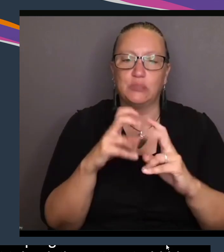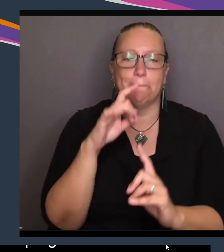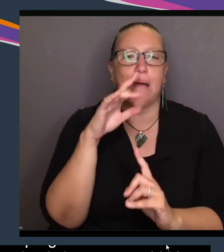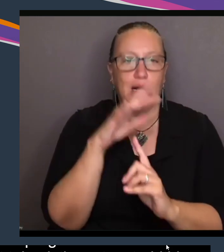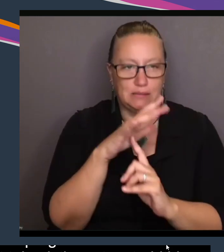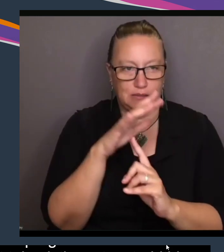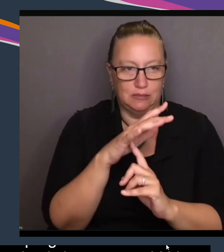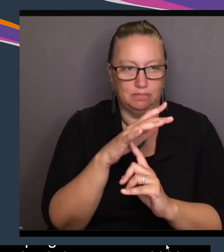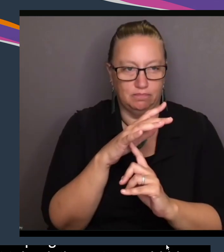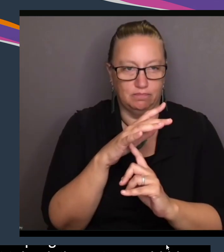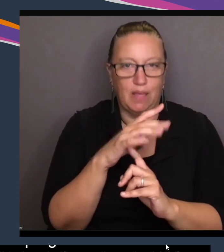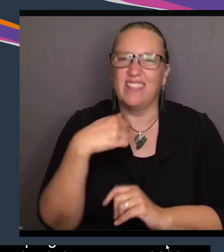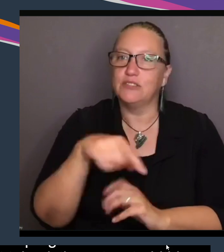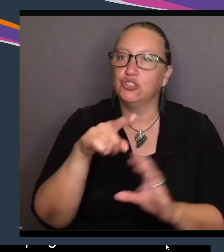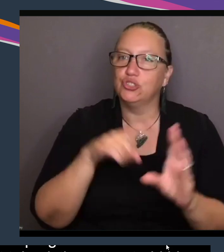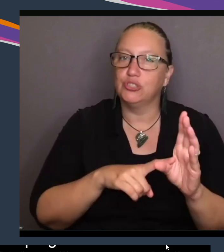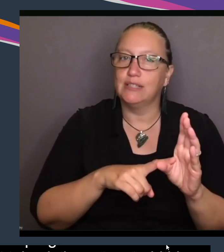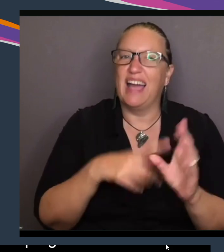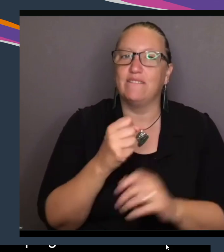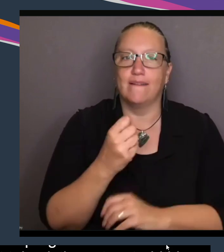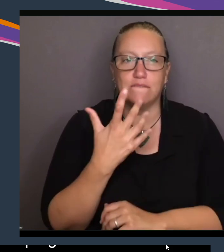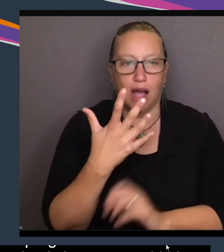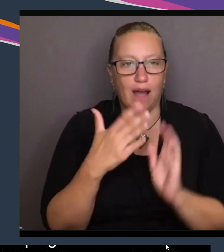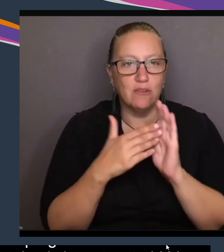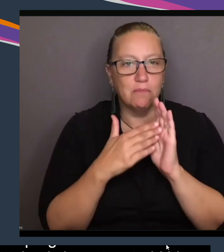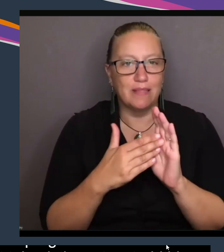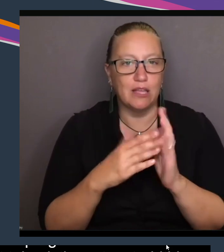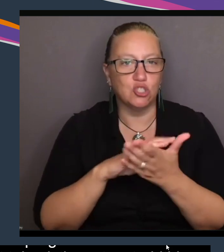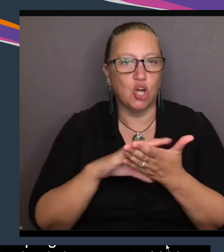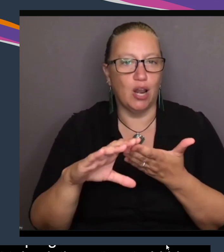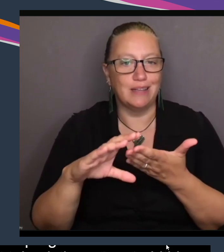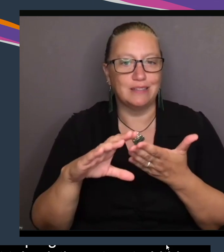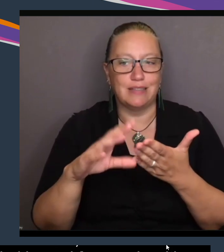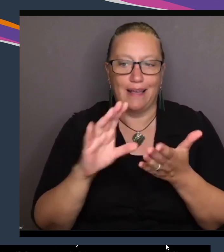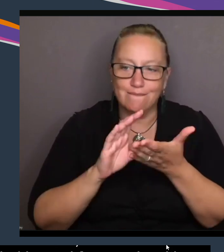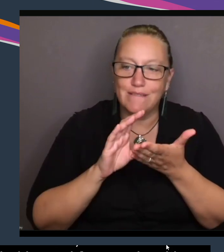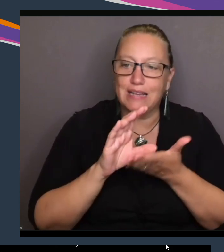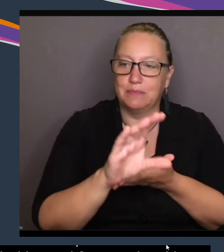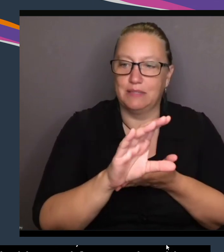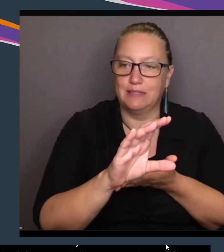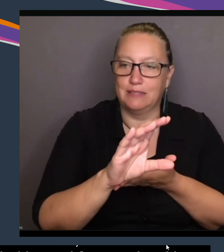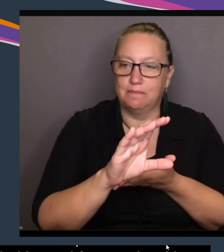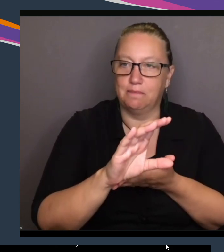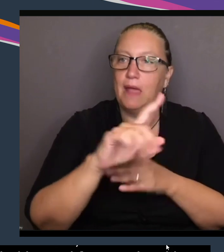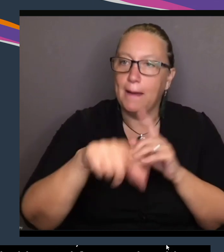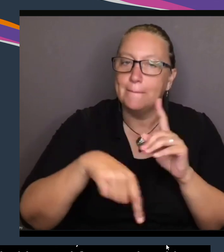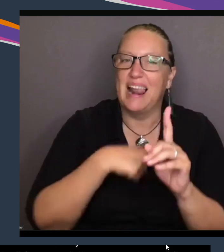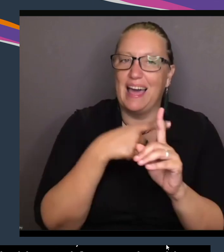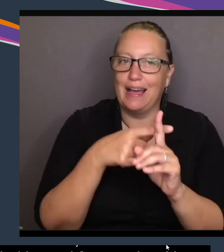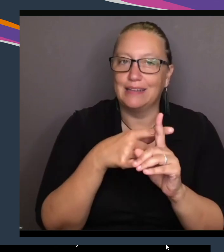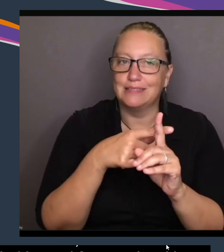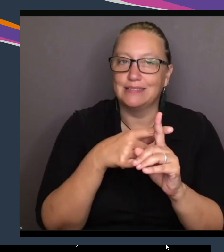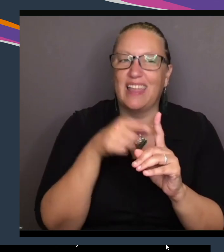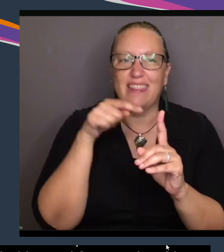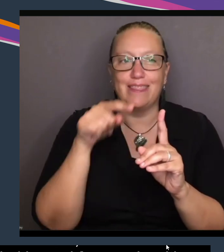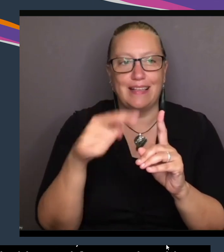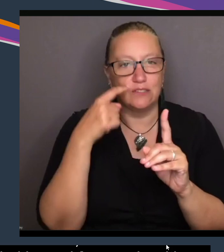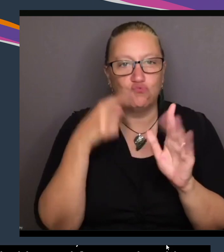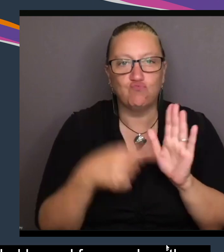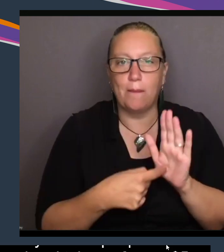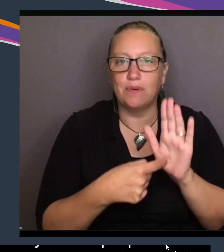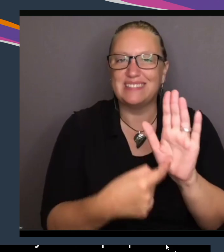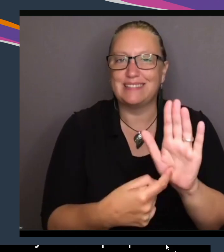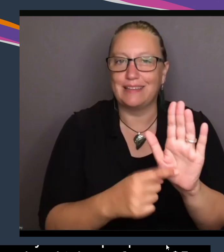million investment, but more than that, it represents trust. Trust in the leadership of people with disability, trust